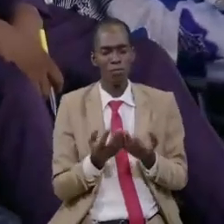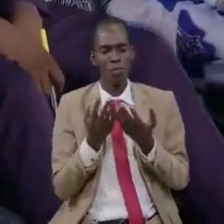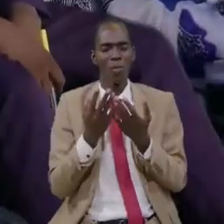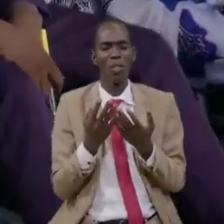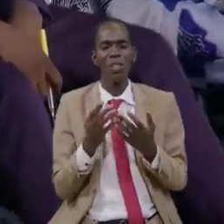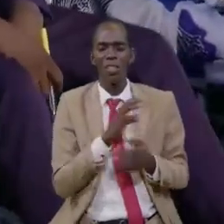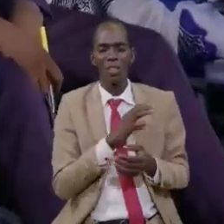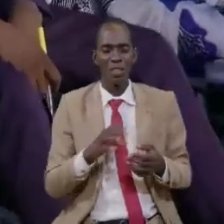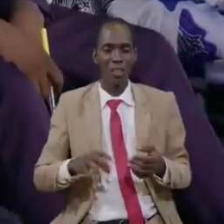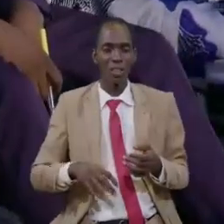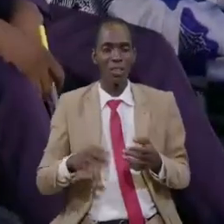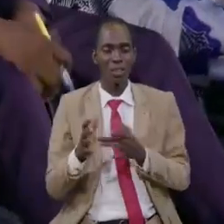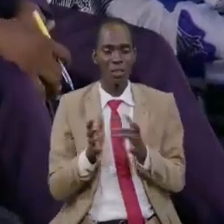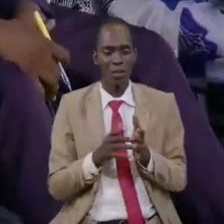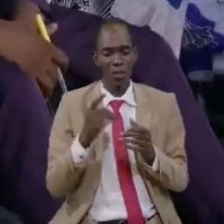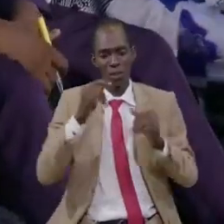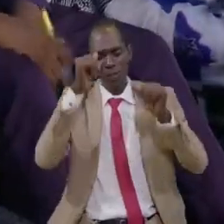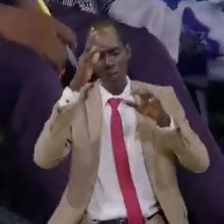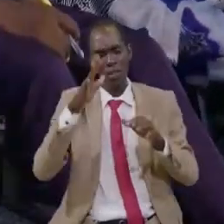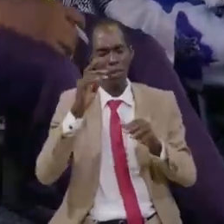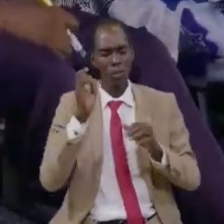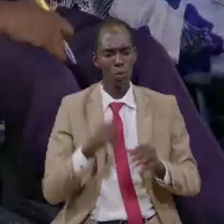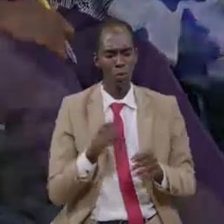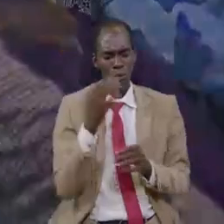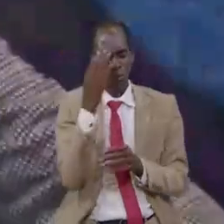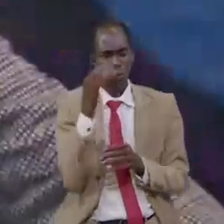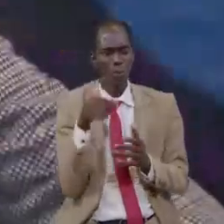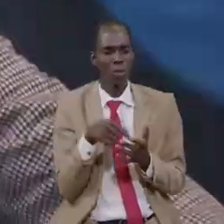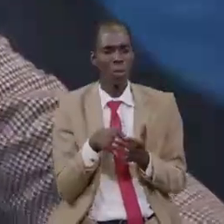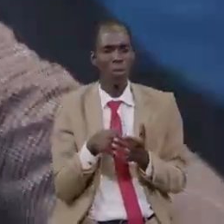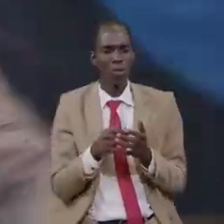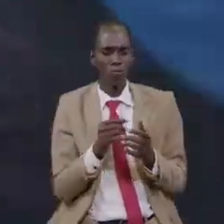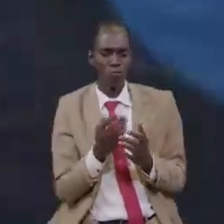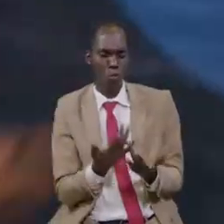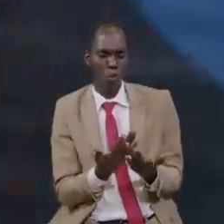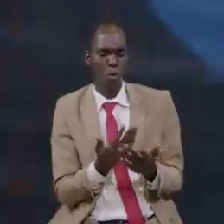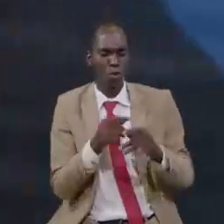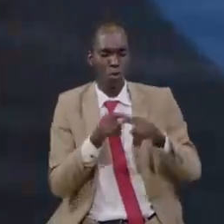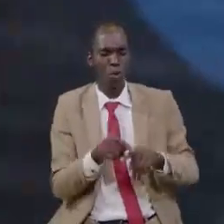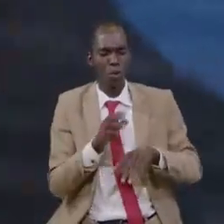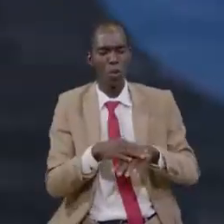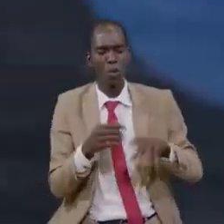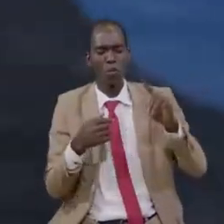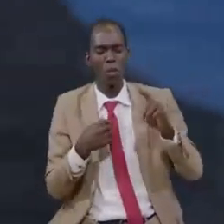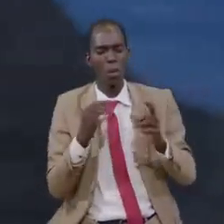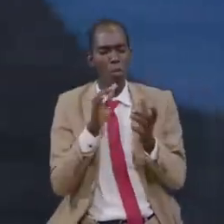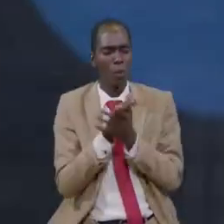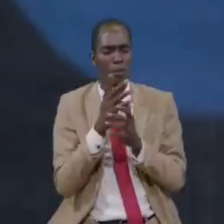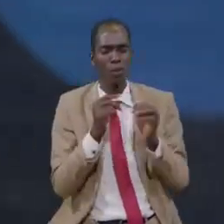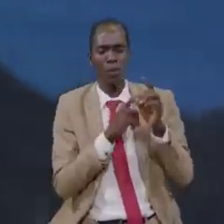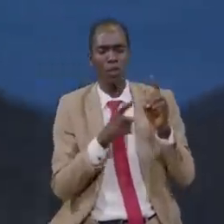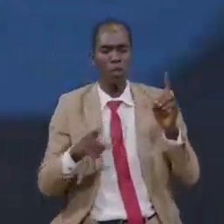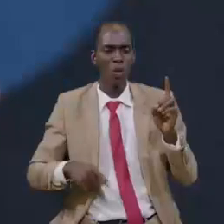to him. That's your ransom. Believe him. That's your ransom. Embrace him. That's your